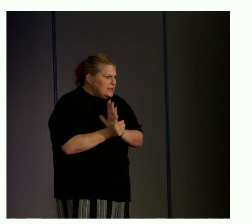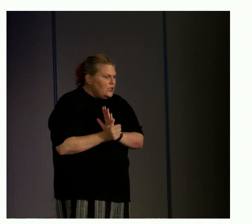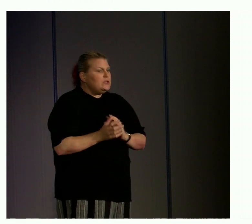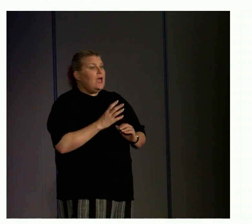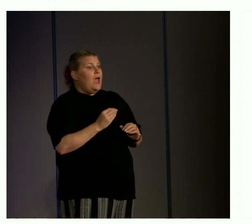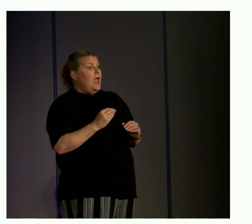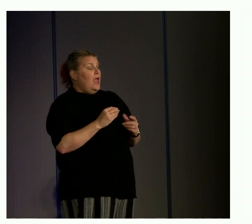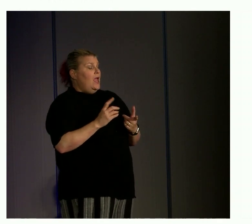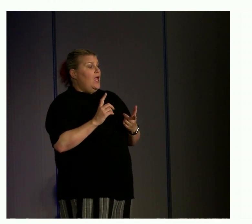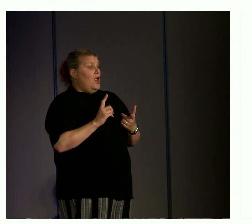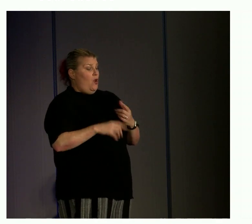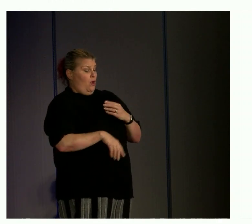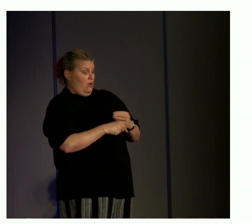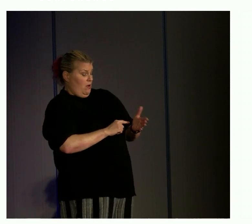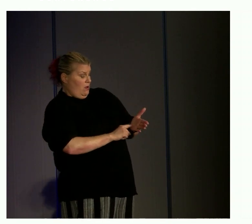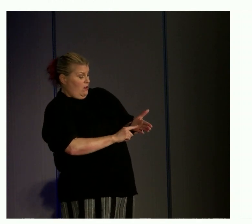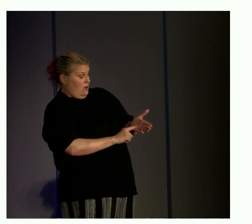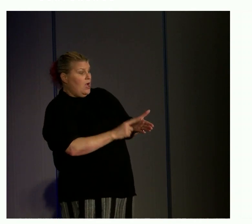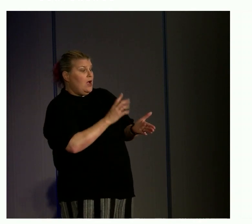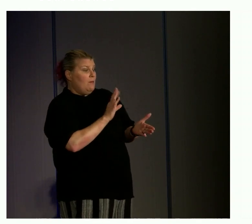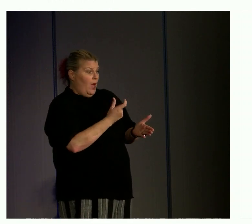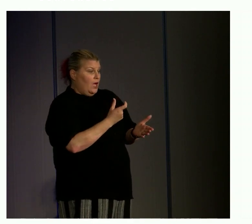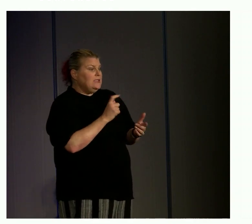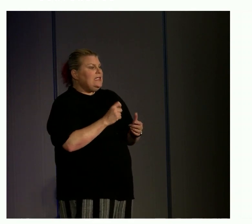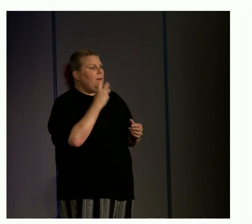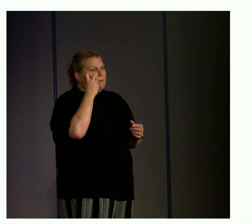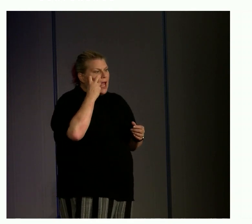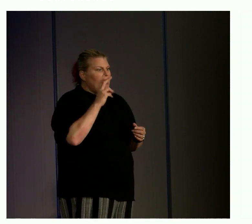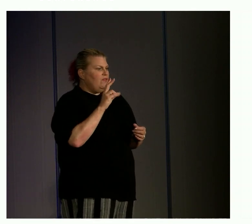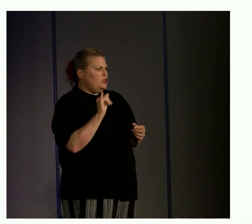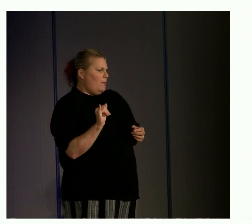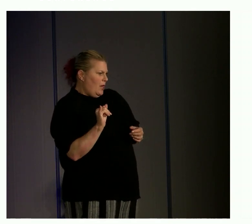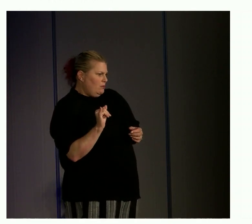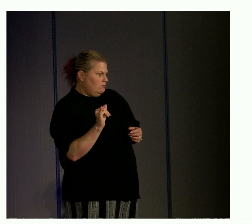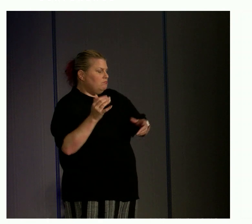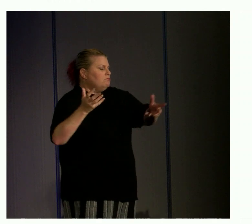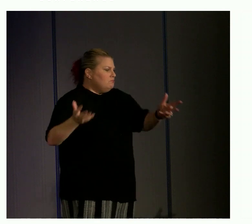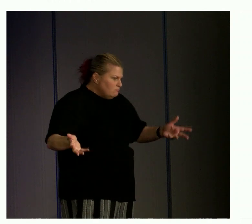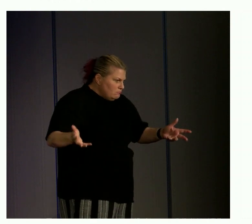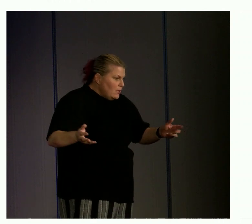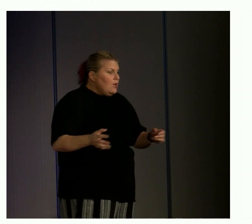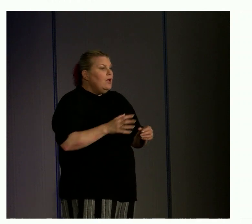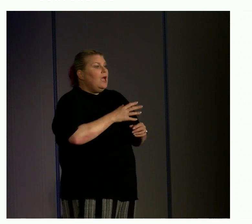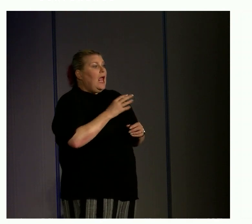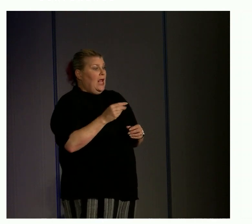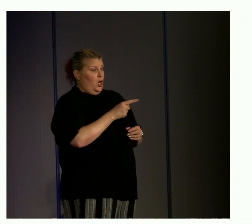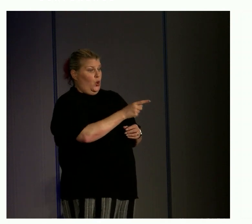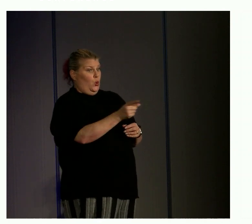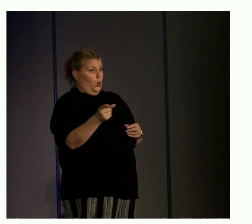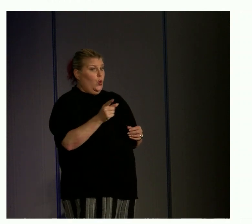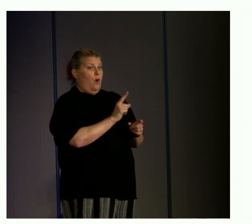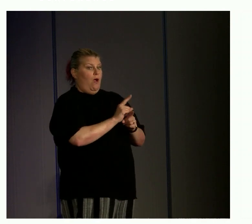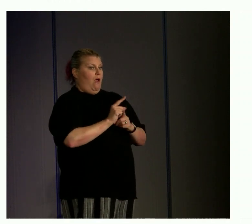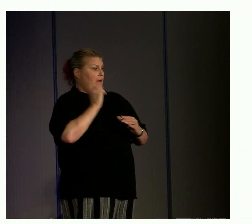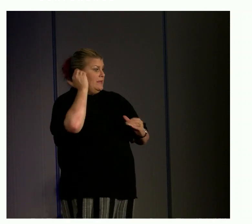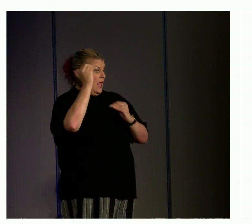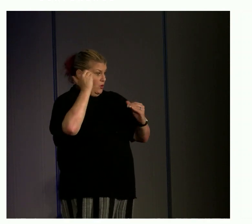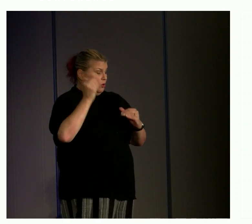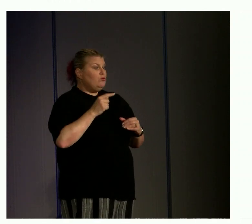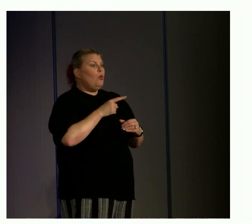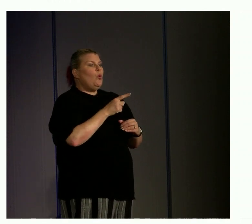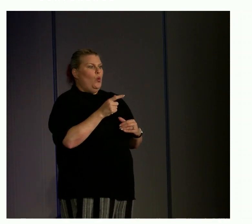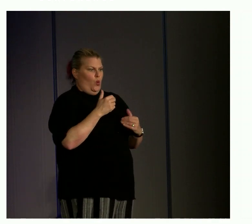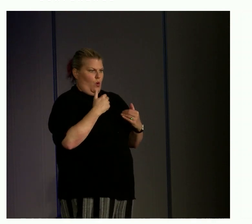have access to the box, they have to be either blind or visually impaired. And you, as adults, you can